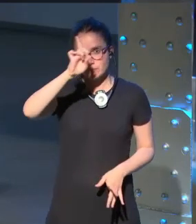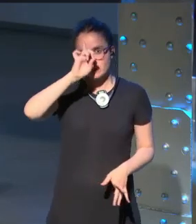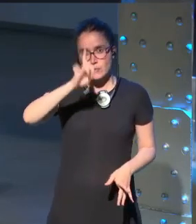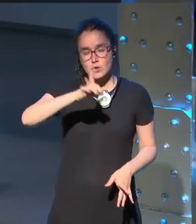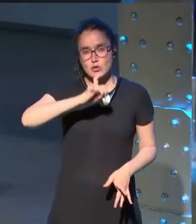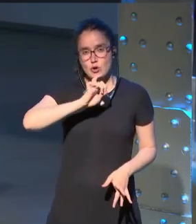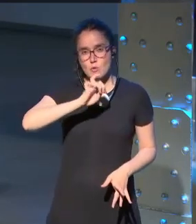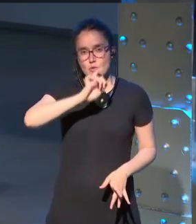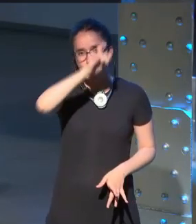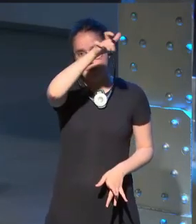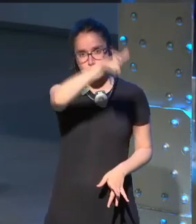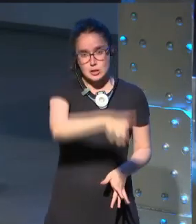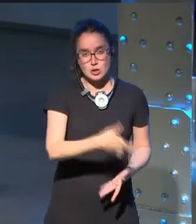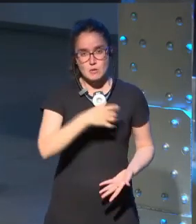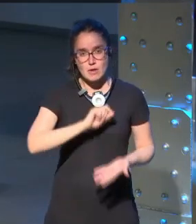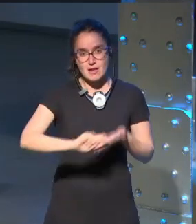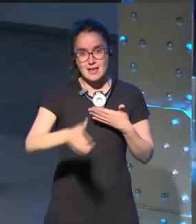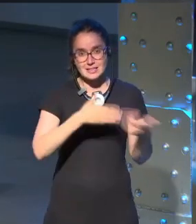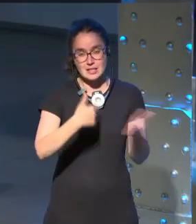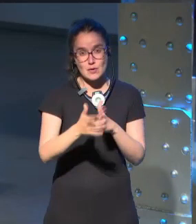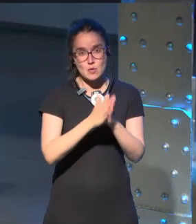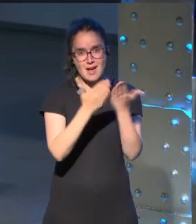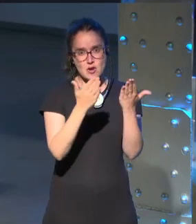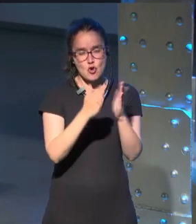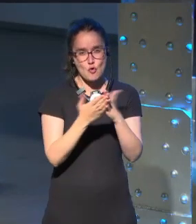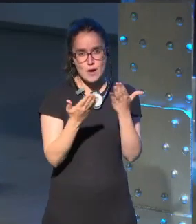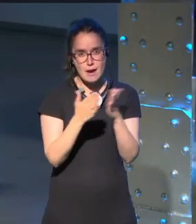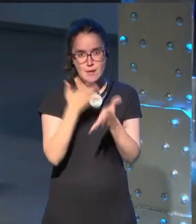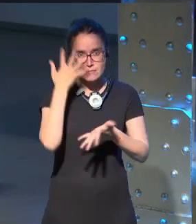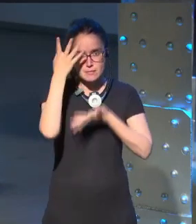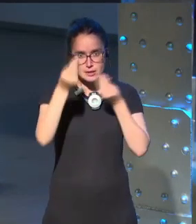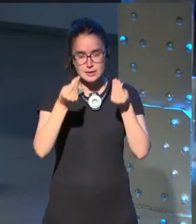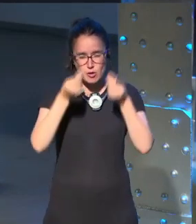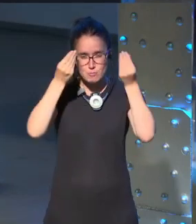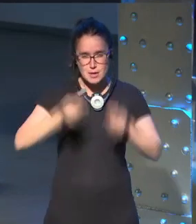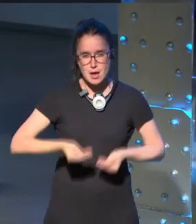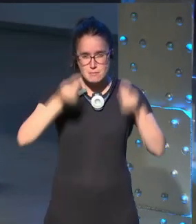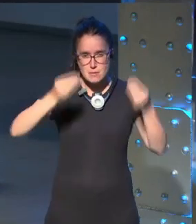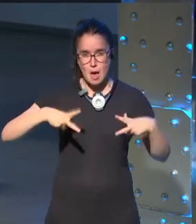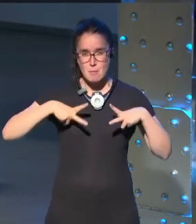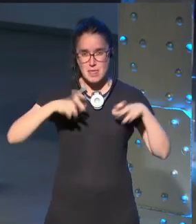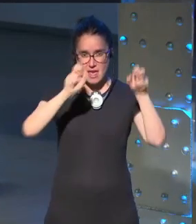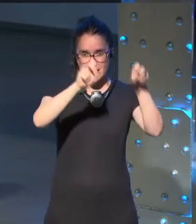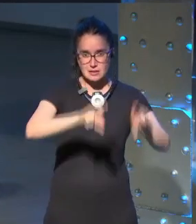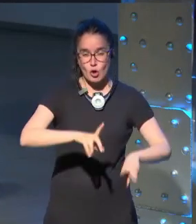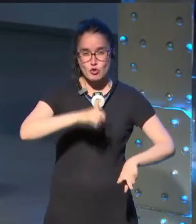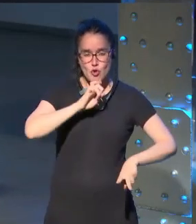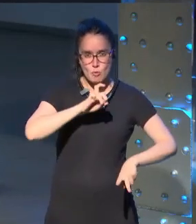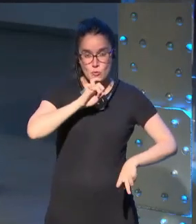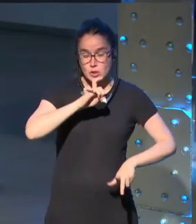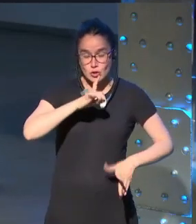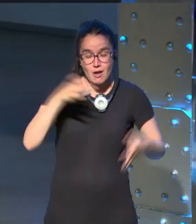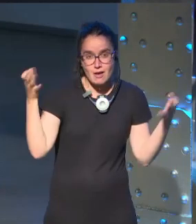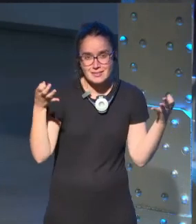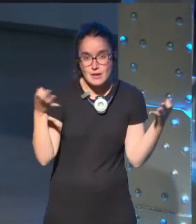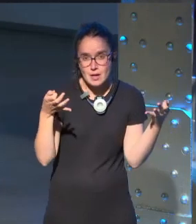that without knowing what the crime is and how it was done, because that's what the detective is going to discover. And see,